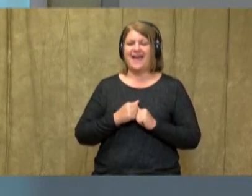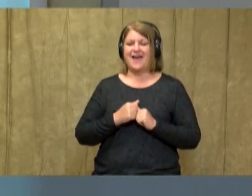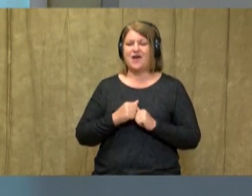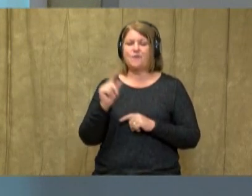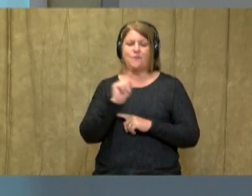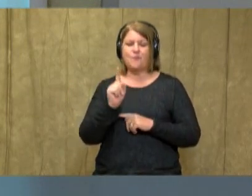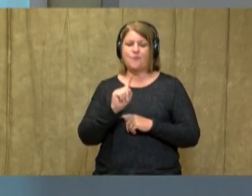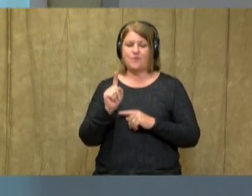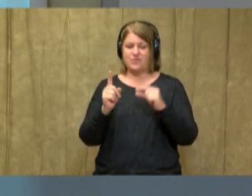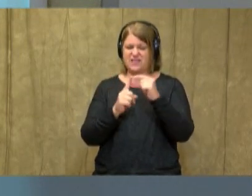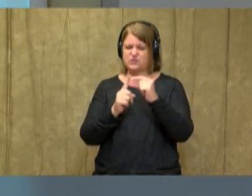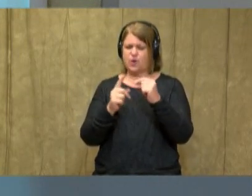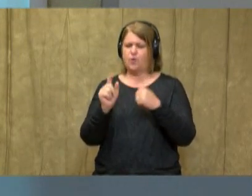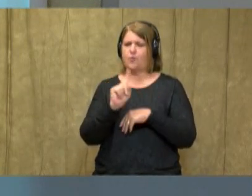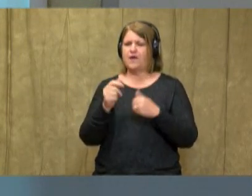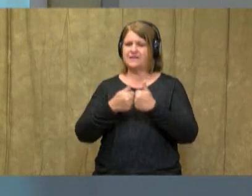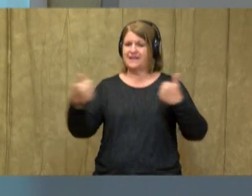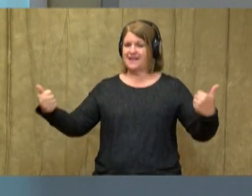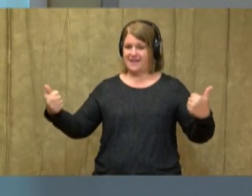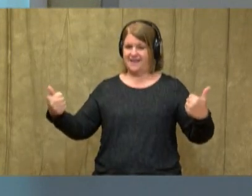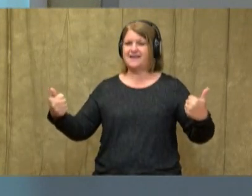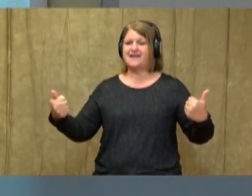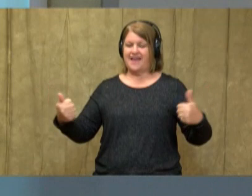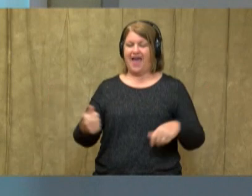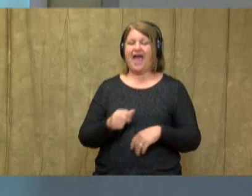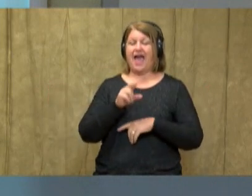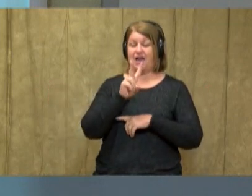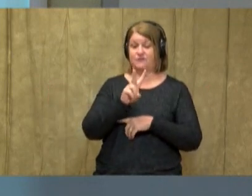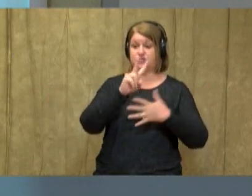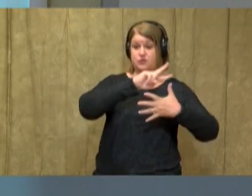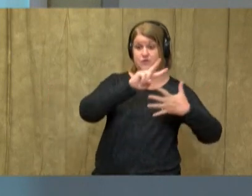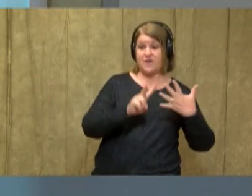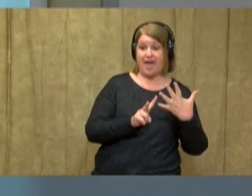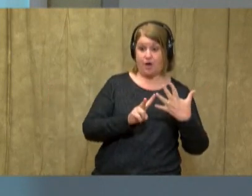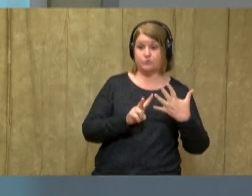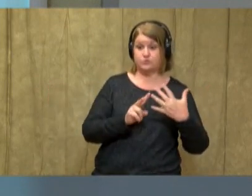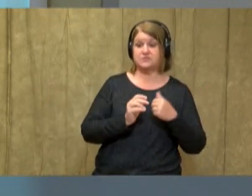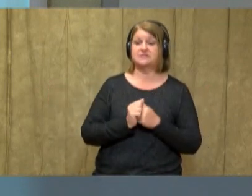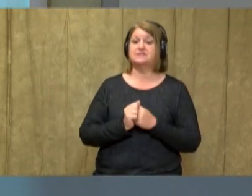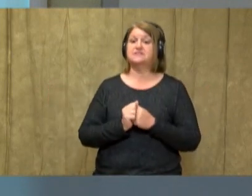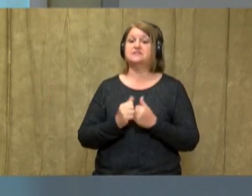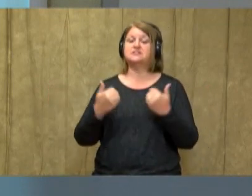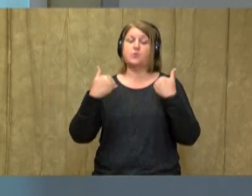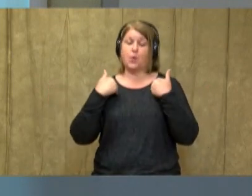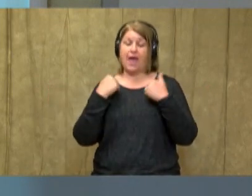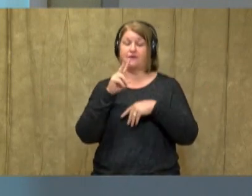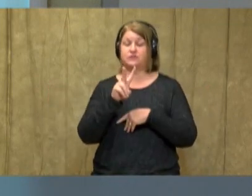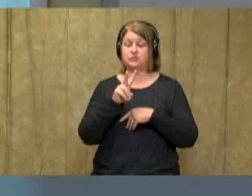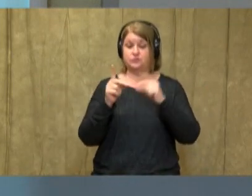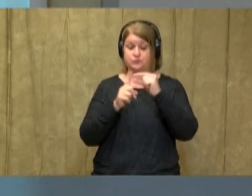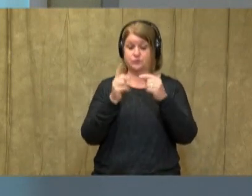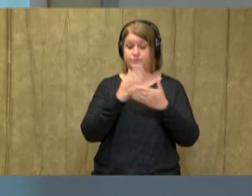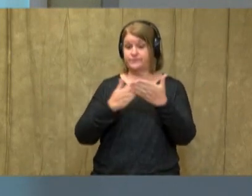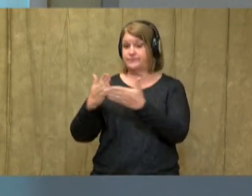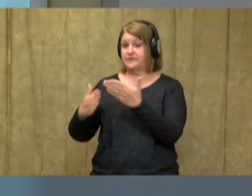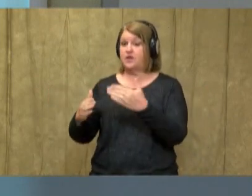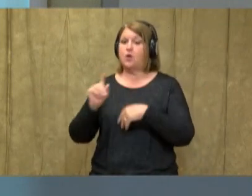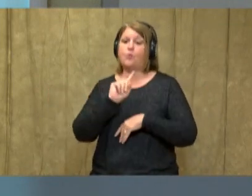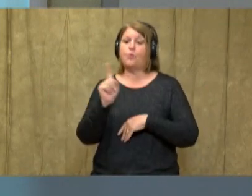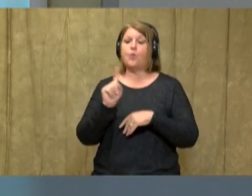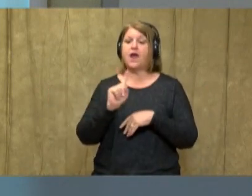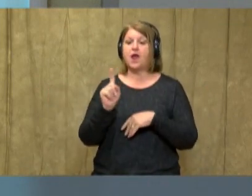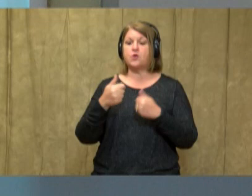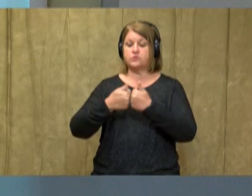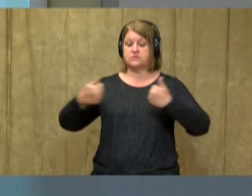break this one up? Very good. I have 2 vowels, so it's going to have 2 syllables. Now, where would we break it